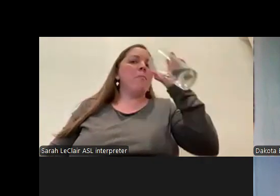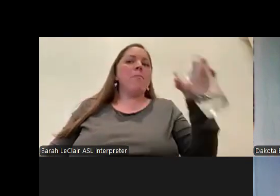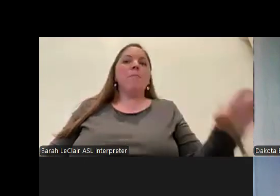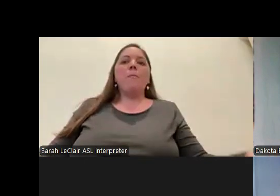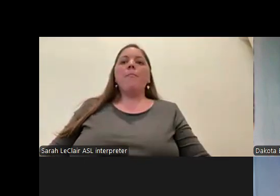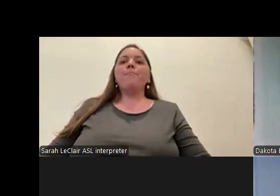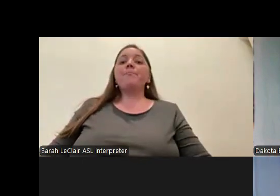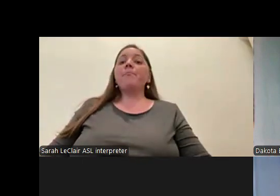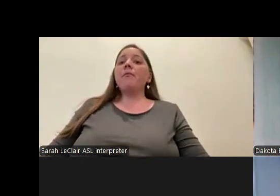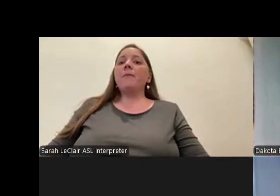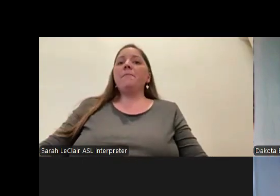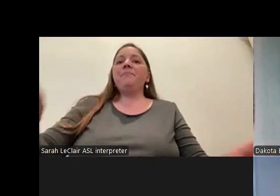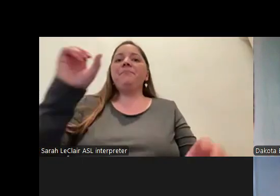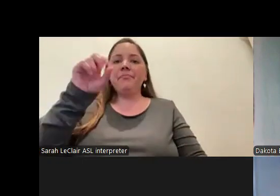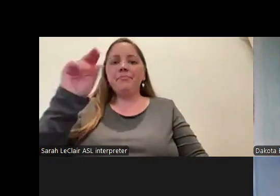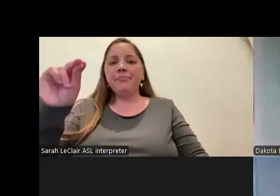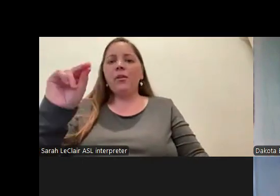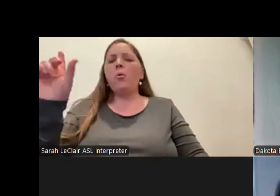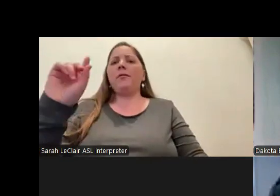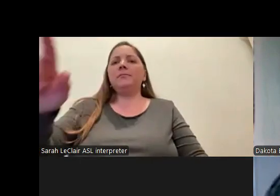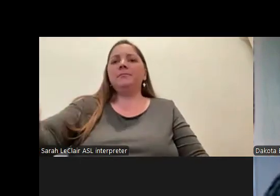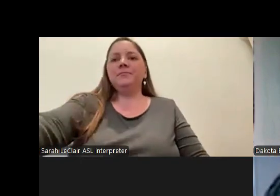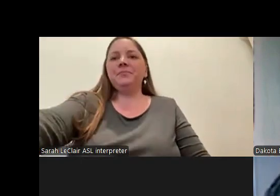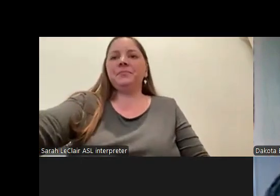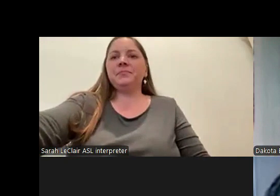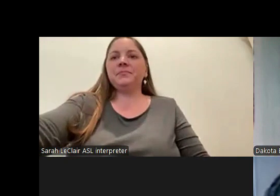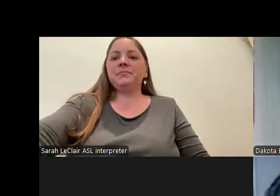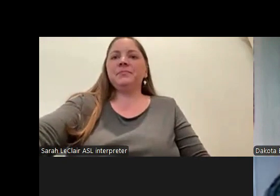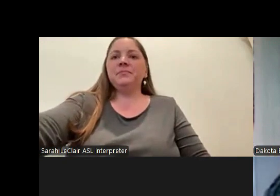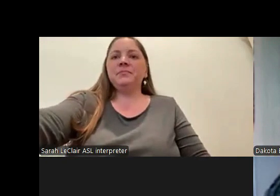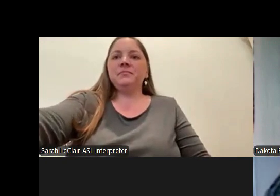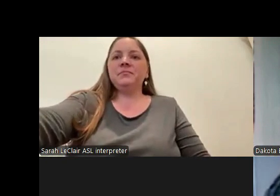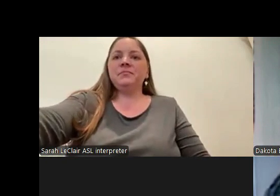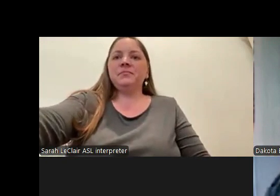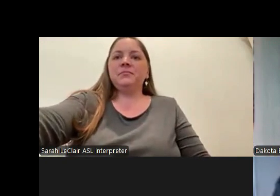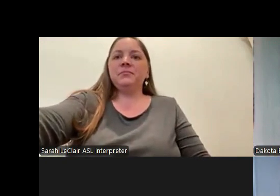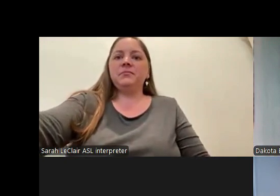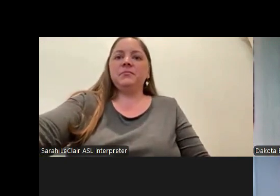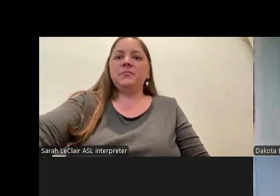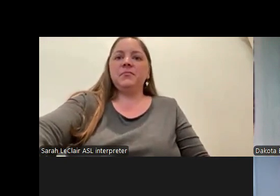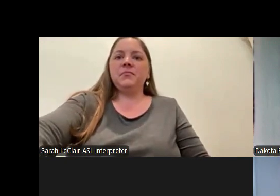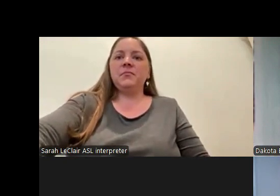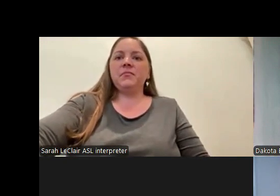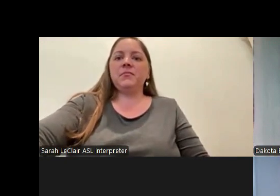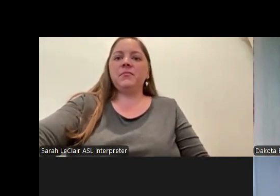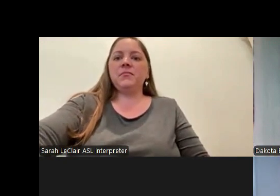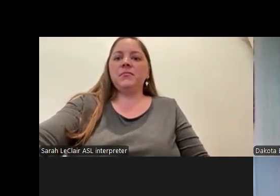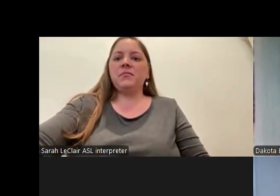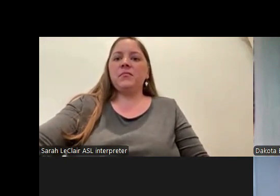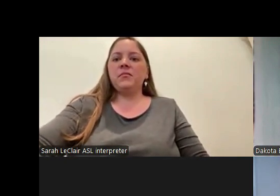of the county? And 5, 4, 3. Oh, good. And we are